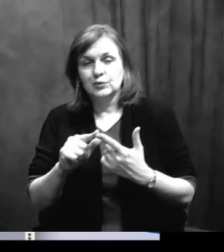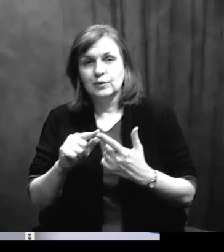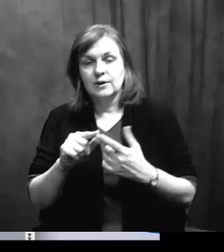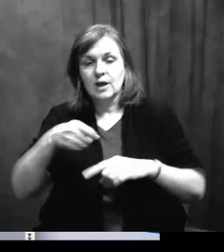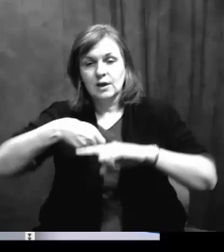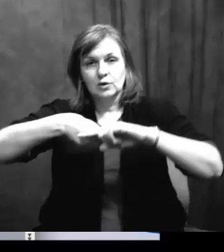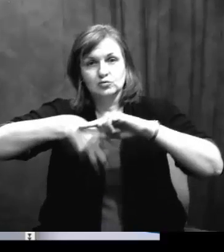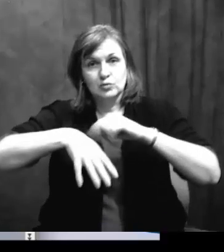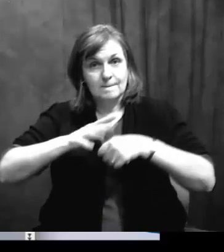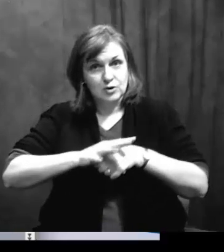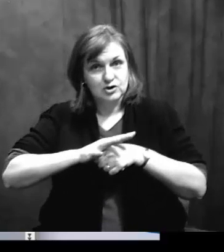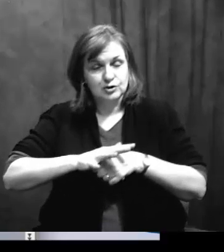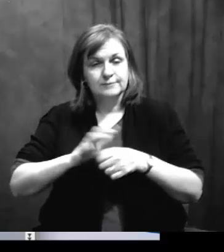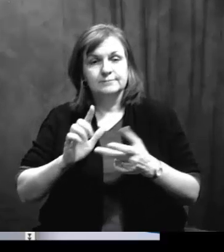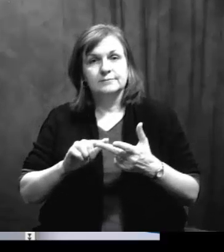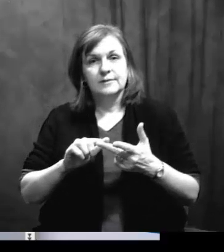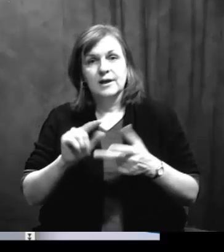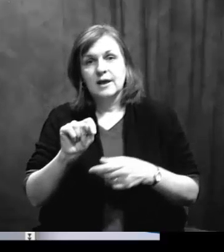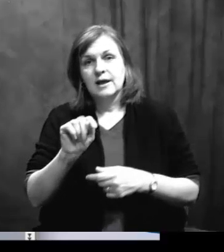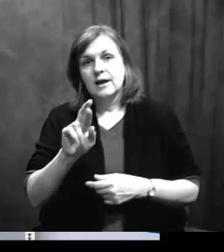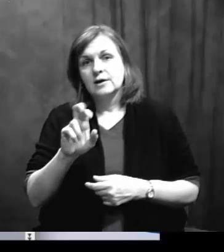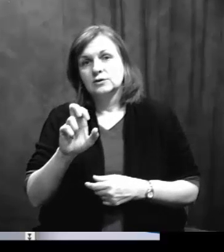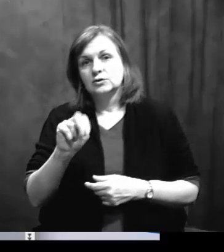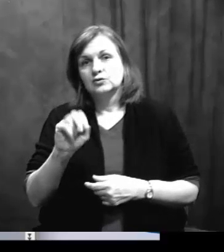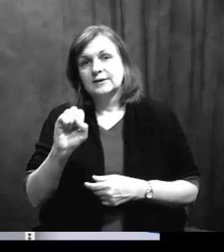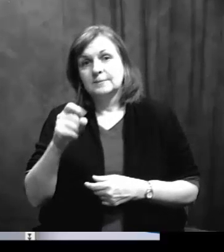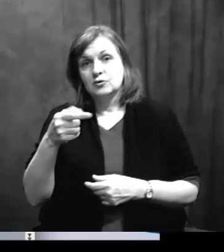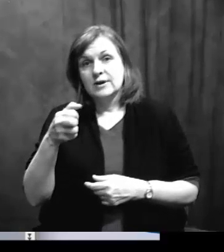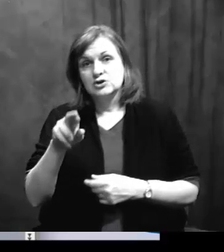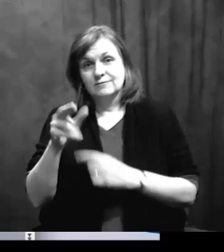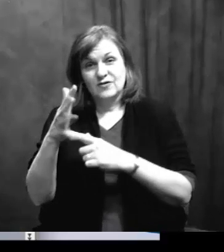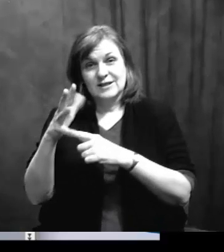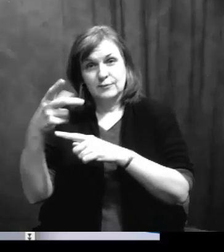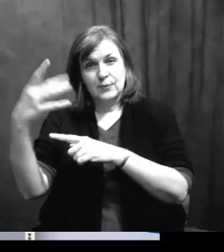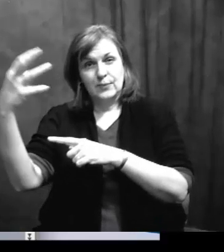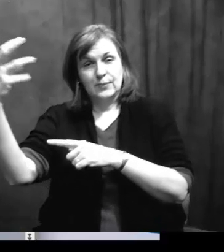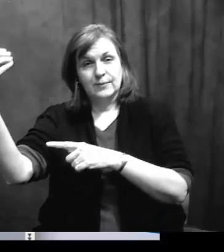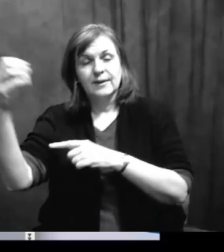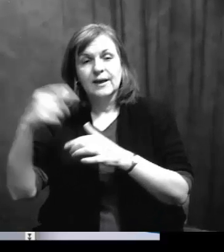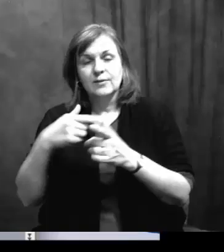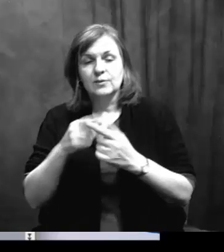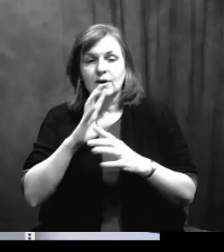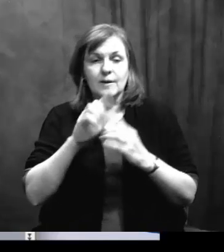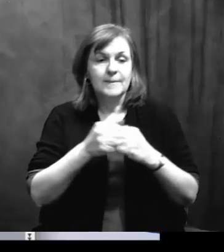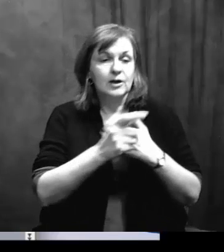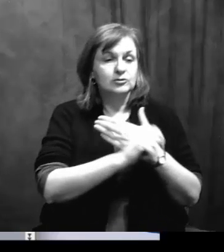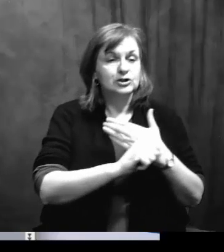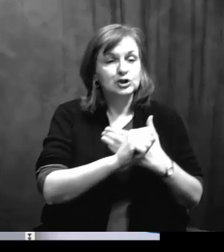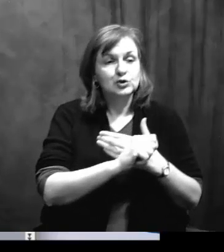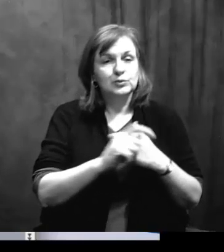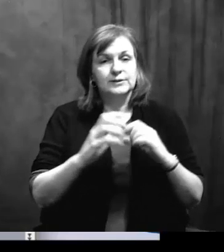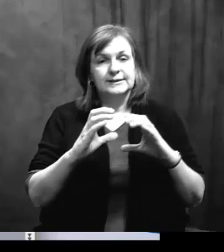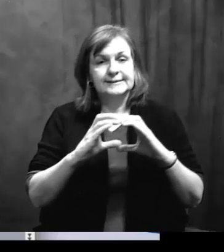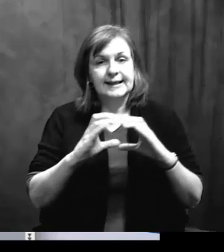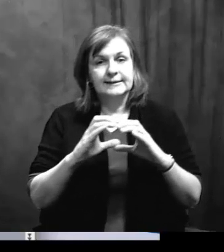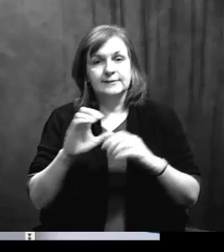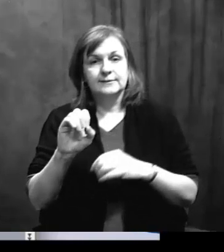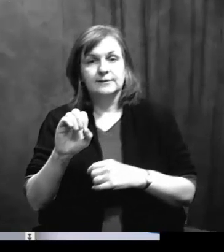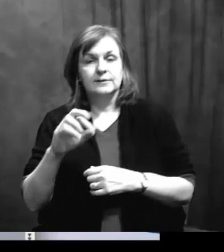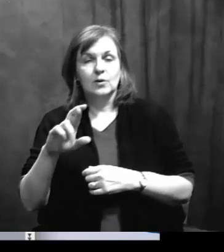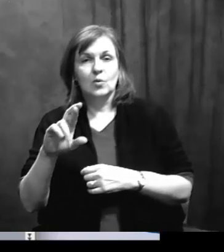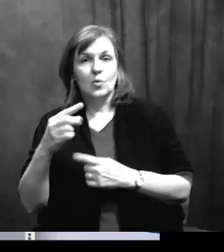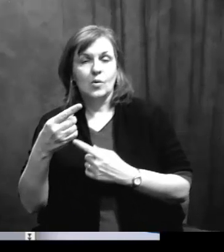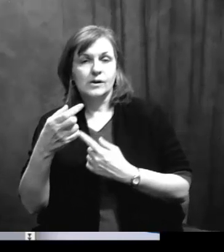transpiration. We've spent a lot of time talking about different plant tissues and cells and organs. For a minute, I want